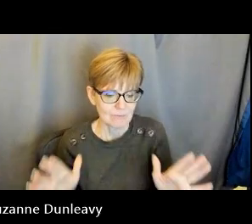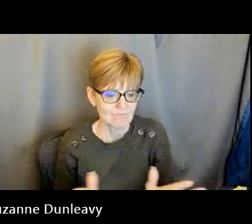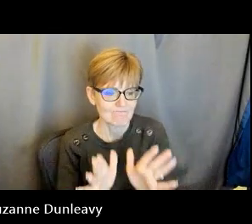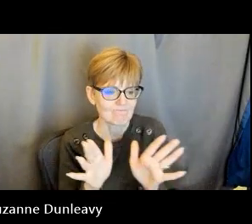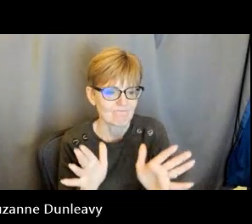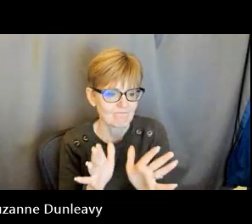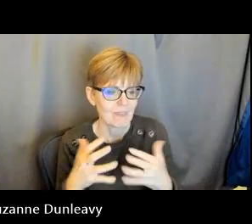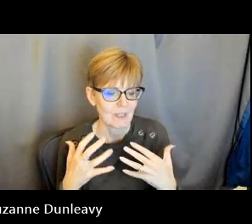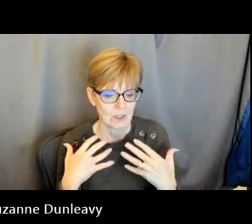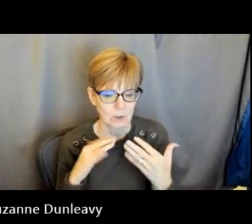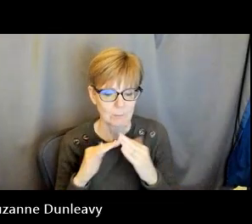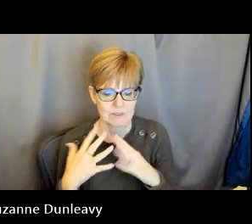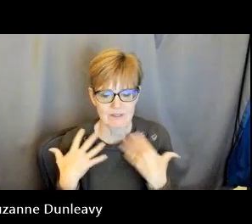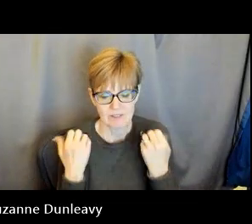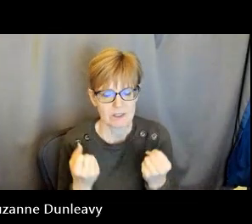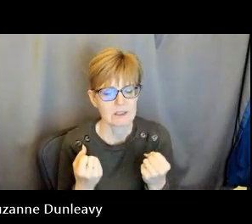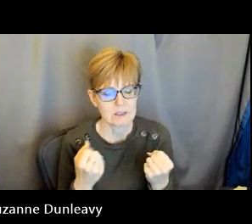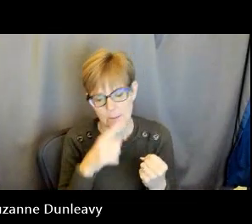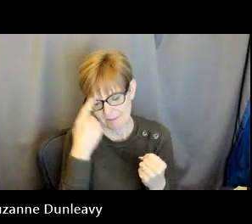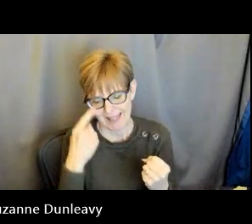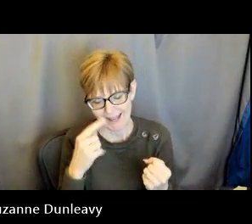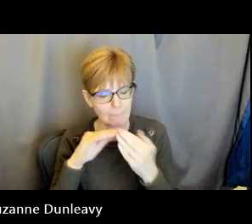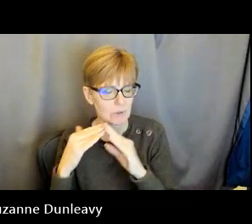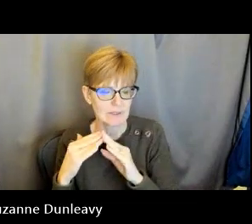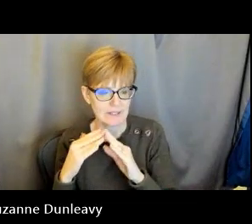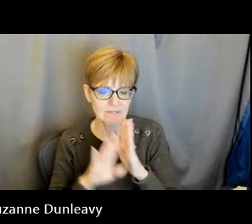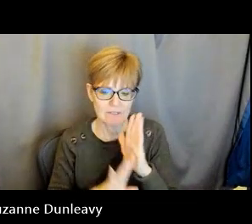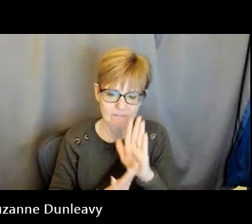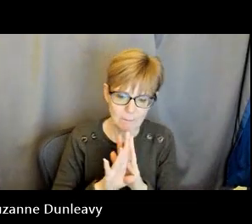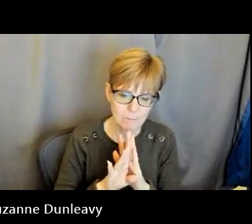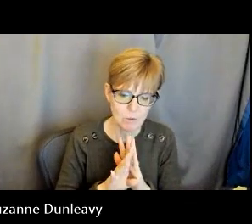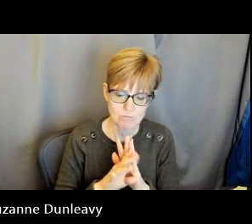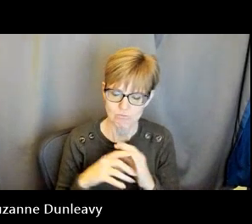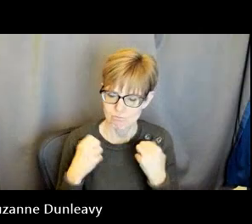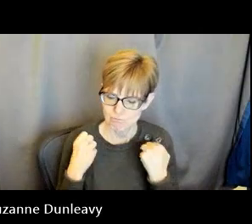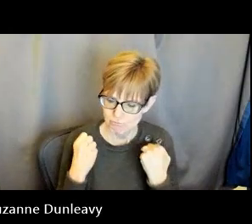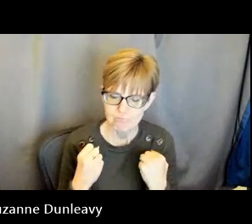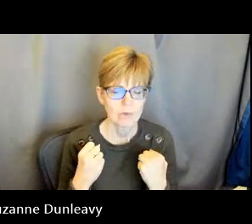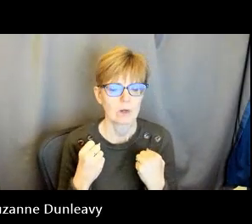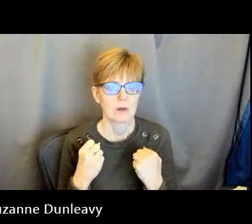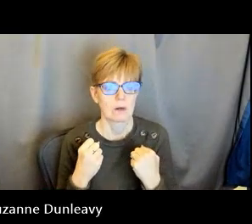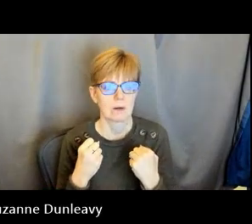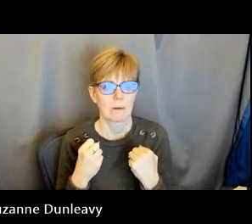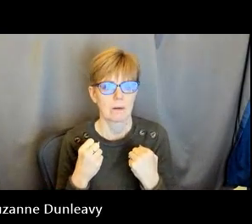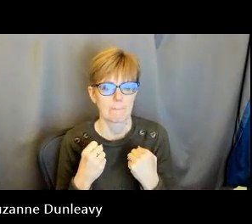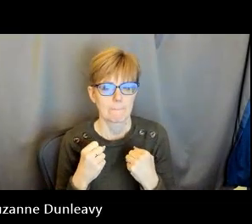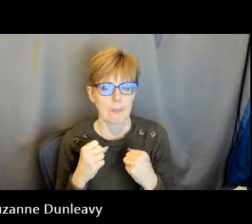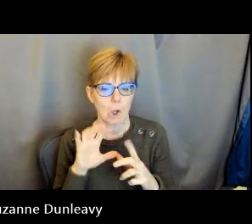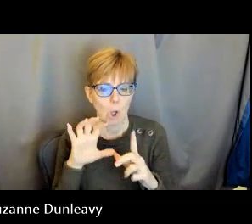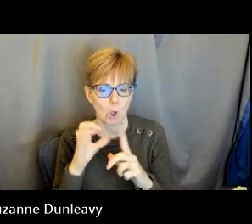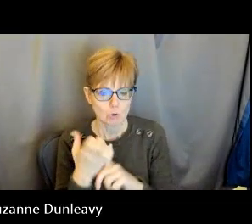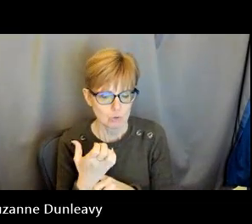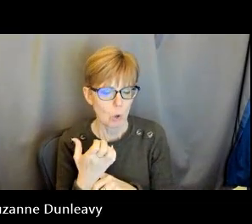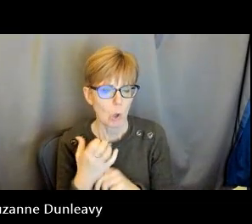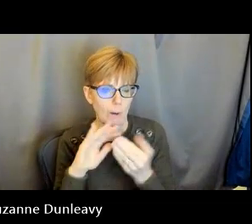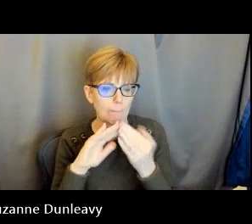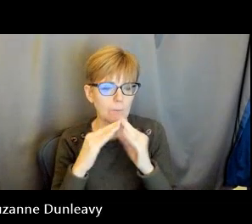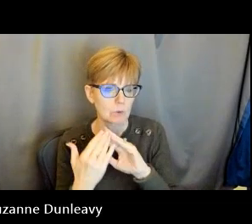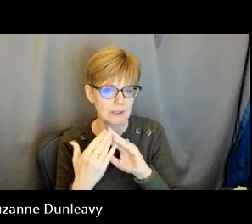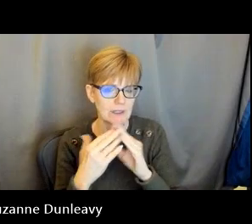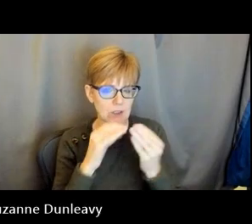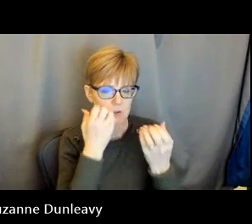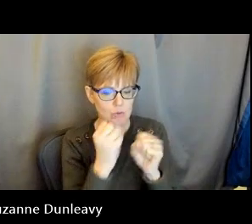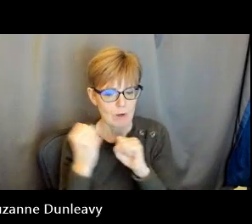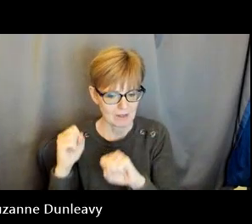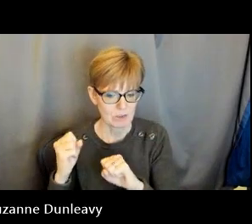have developed robust, adaptive, cultural, and spiritual communal strategies to buffer against